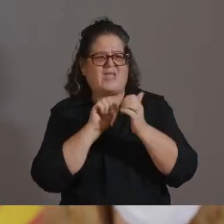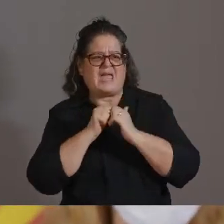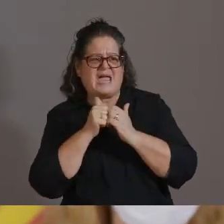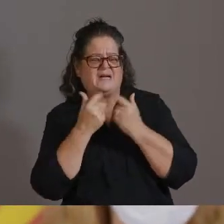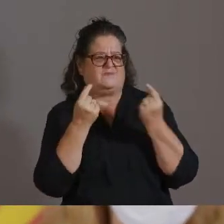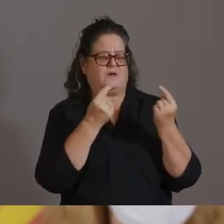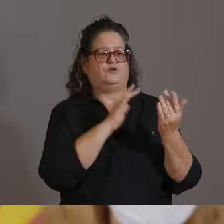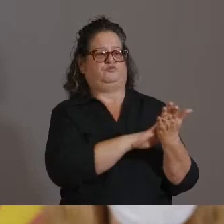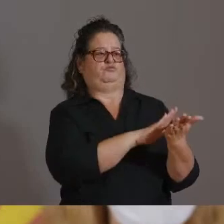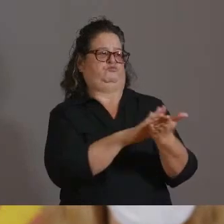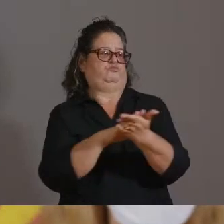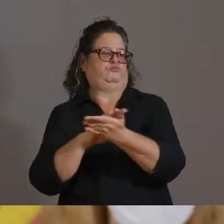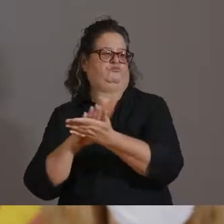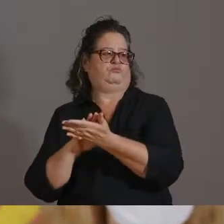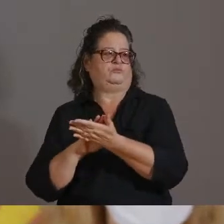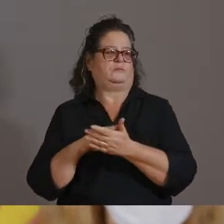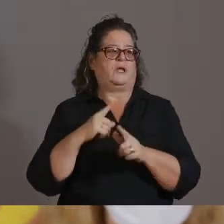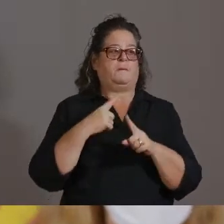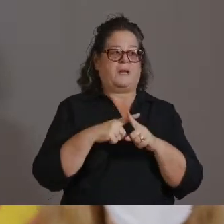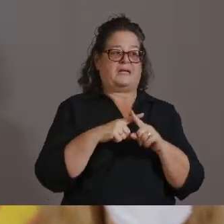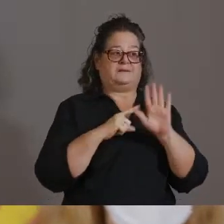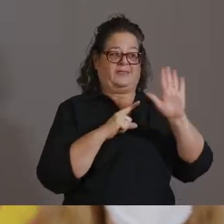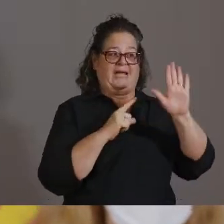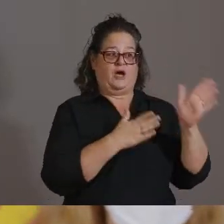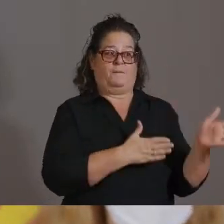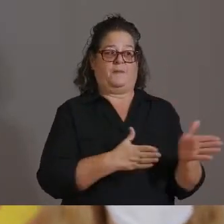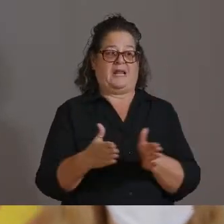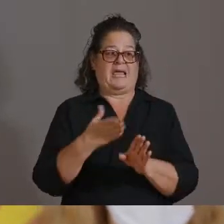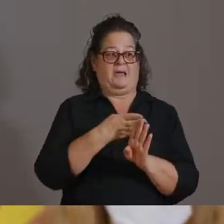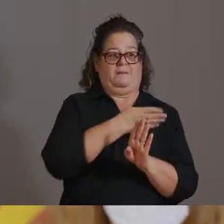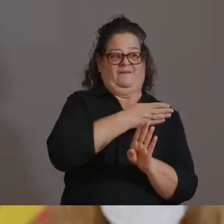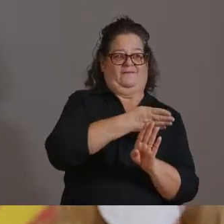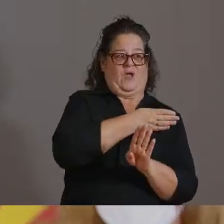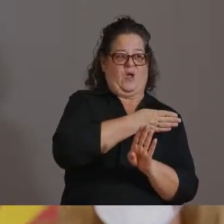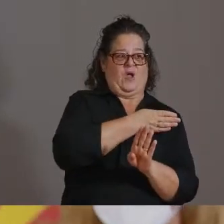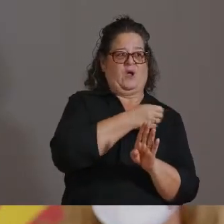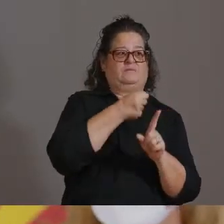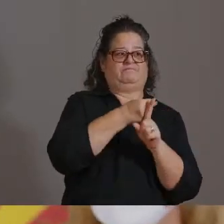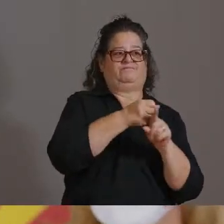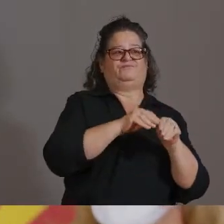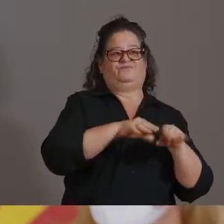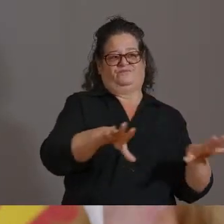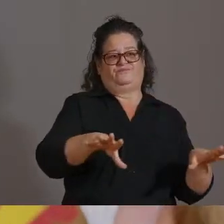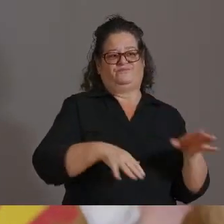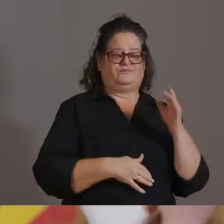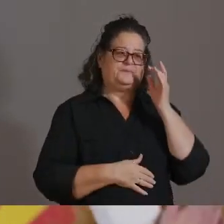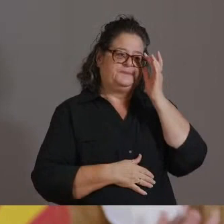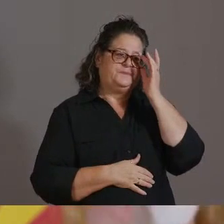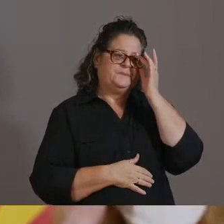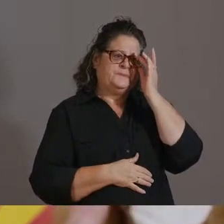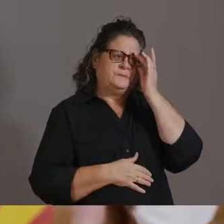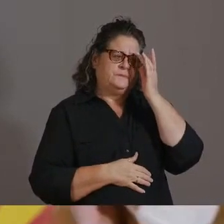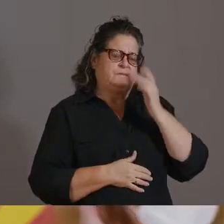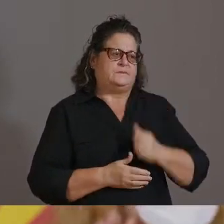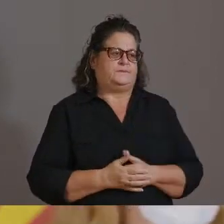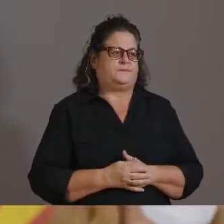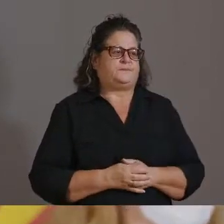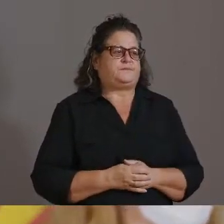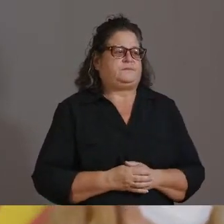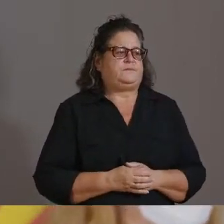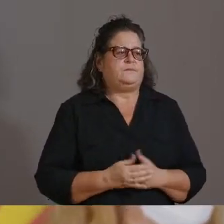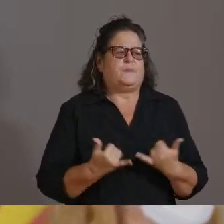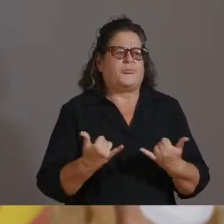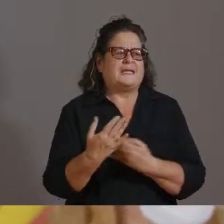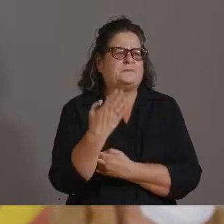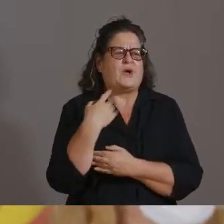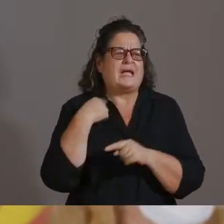this before an outbreak happens. And it was in our discussion this morning, I can't remember if they were crediting